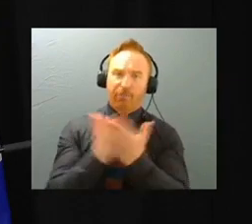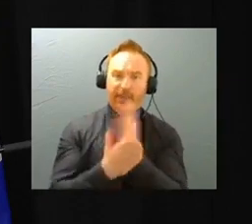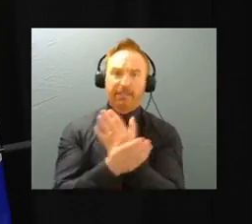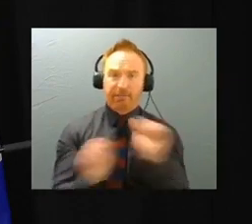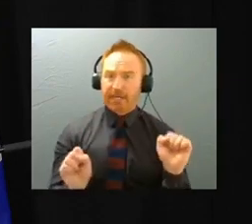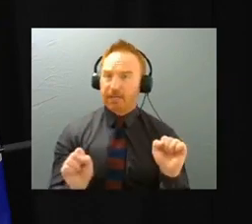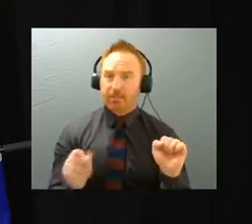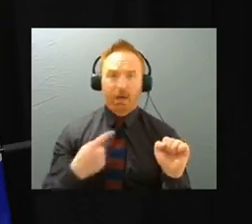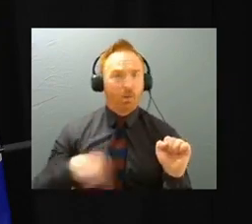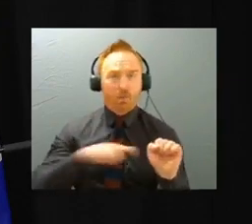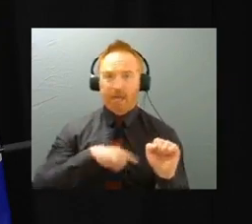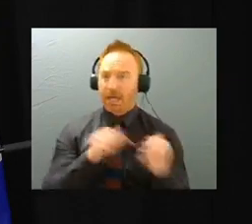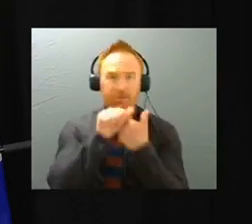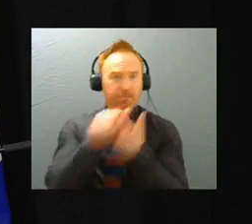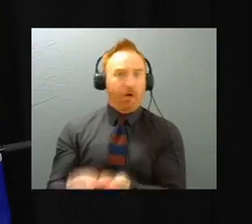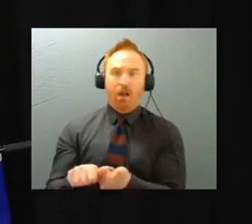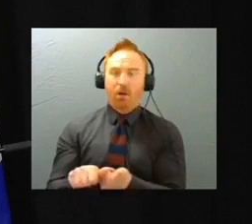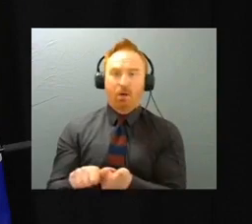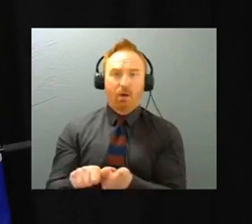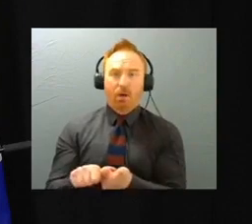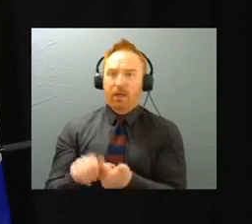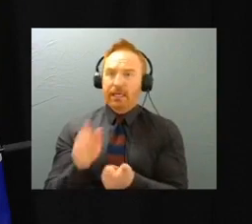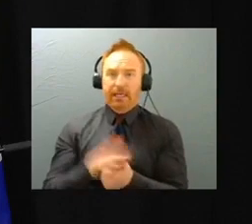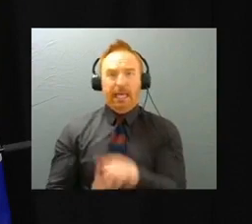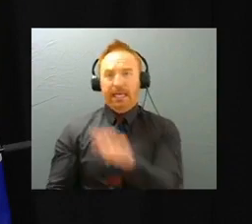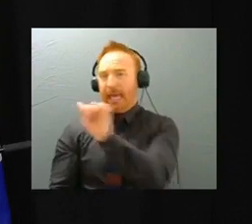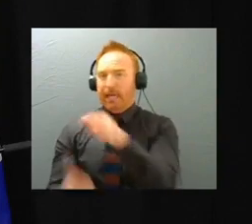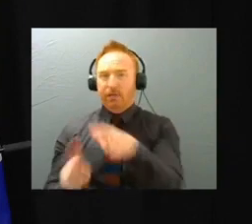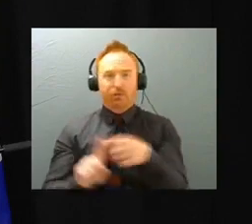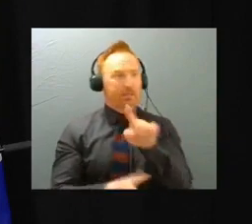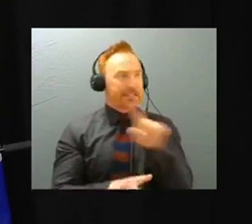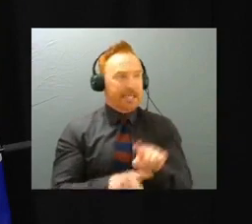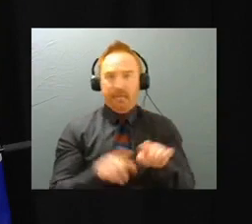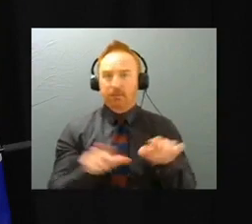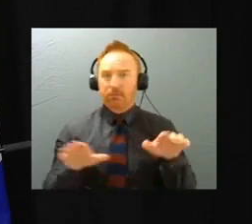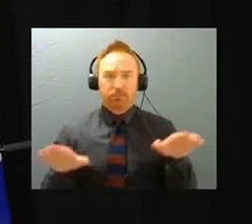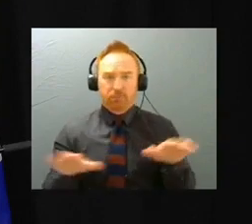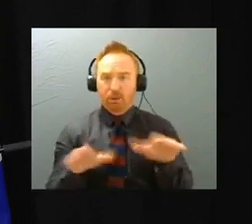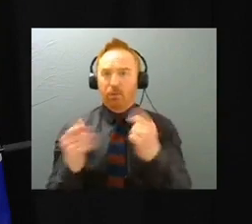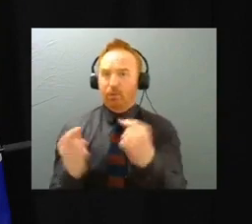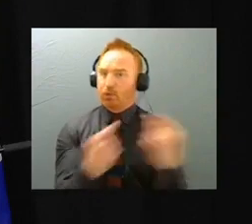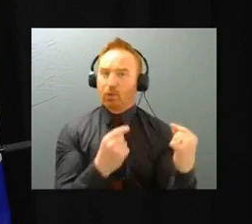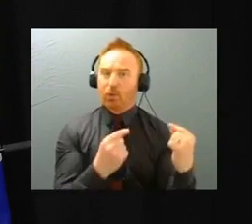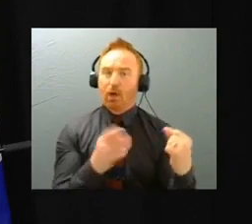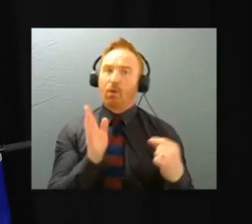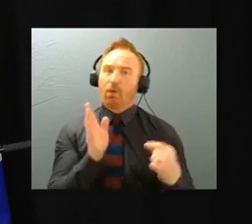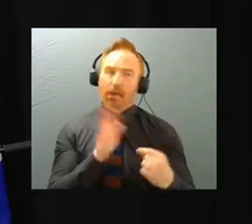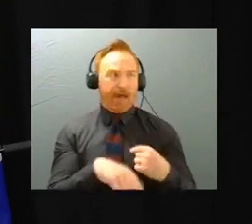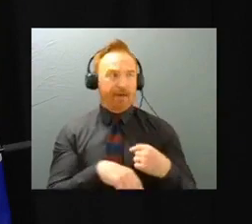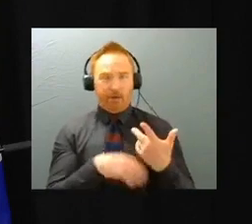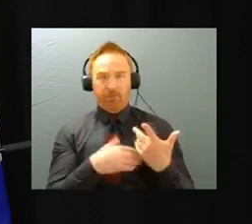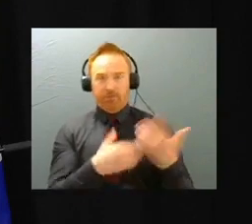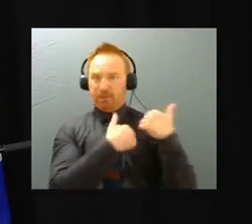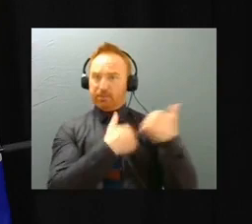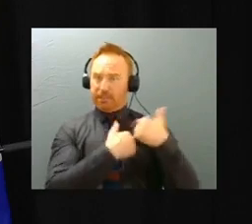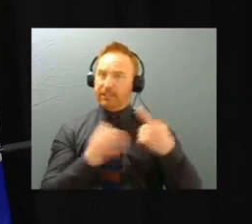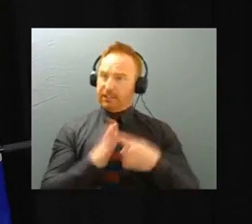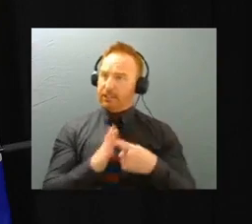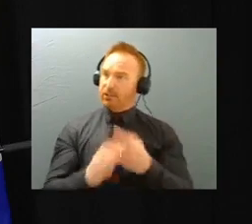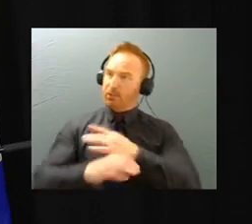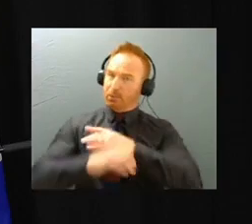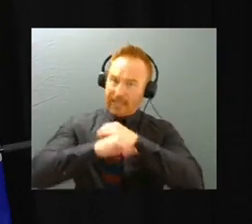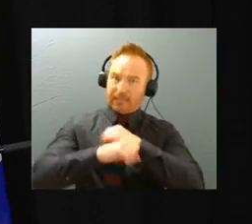our actions. And we have a duty to protect the health and safety of Yukoners here with the COVID